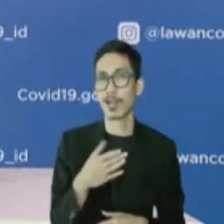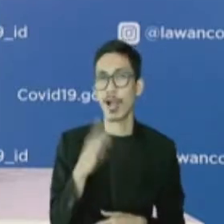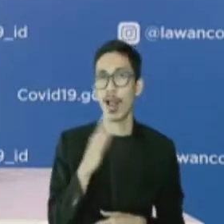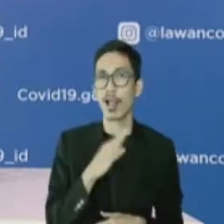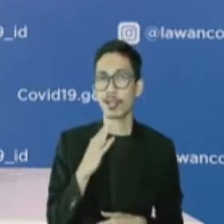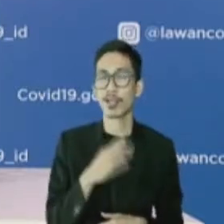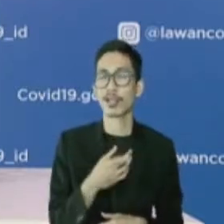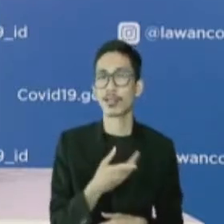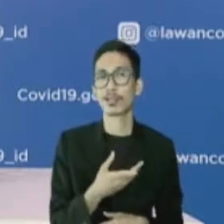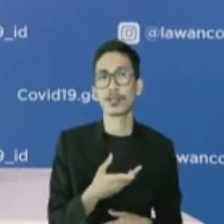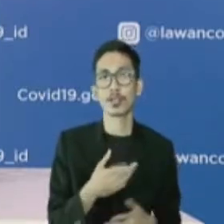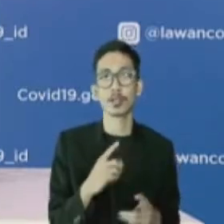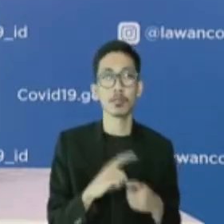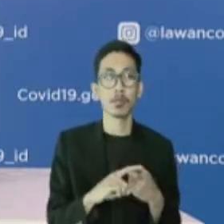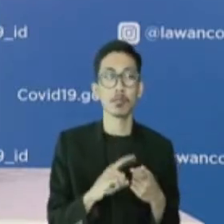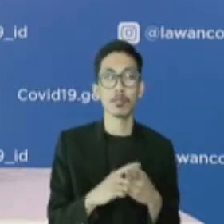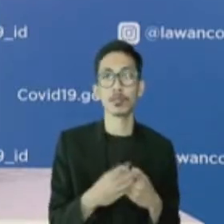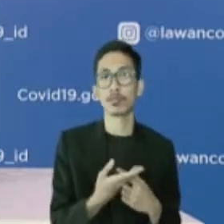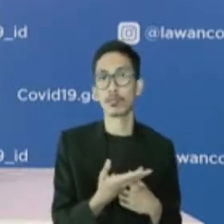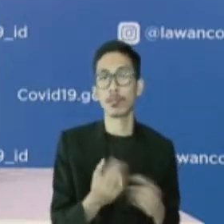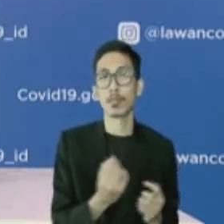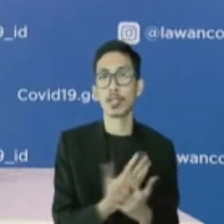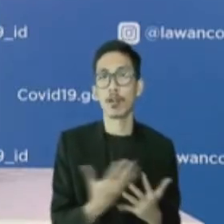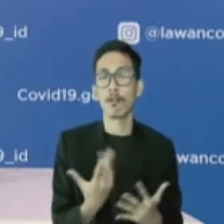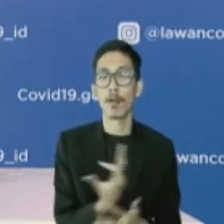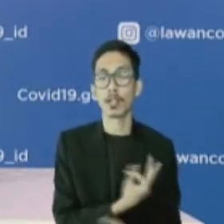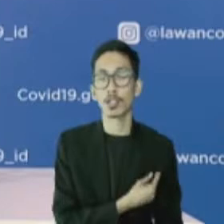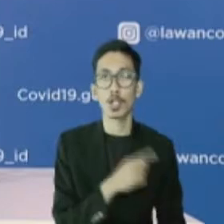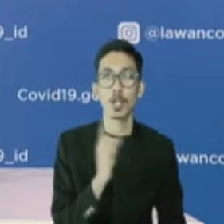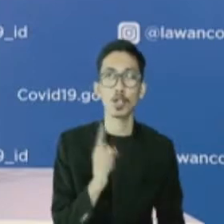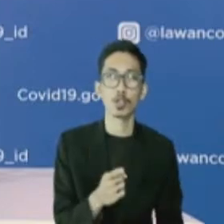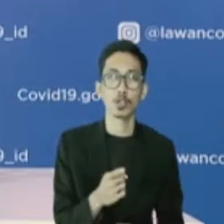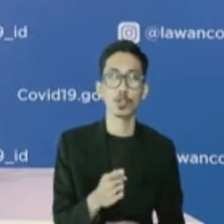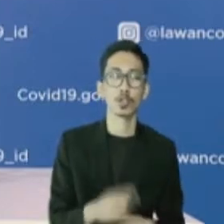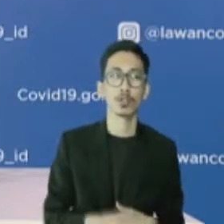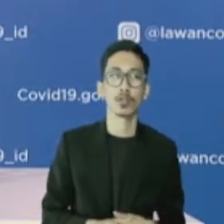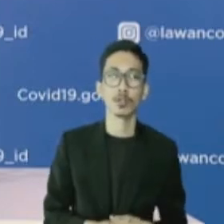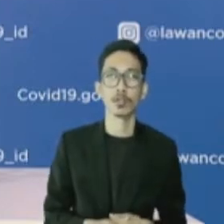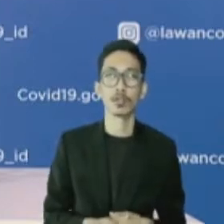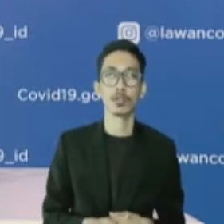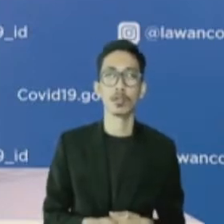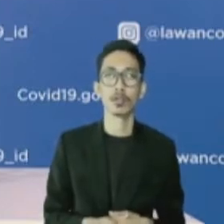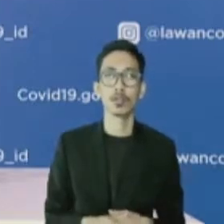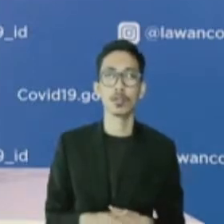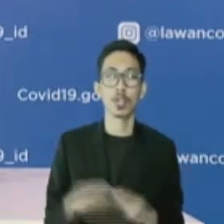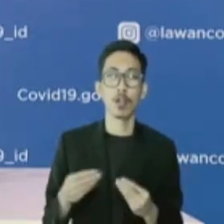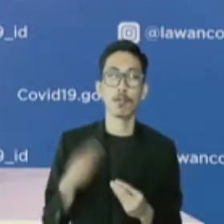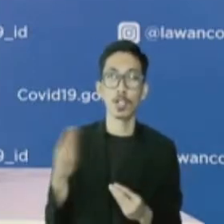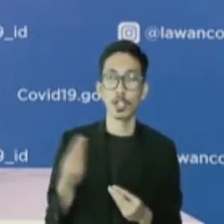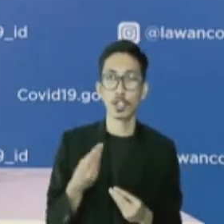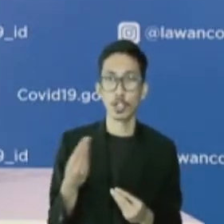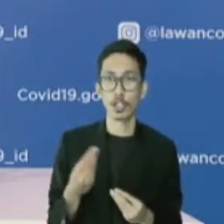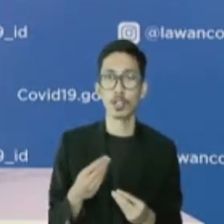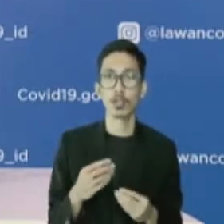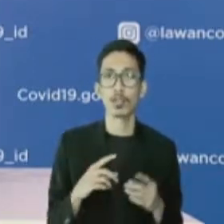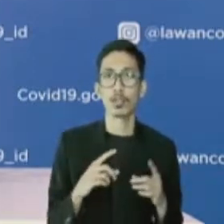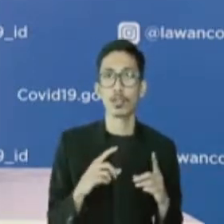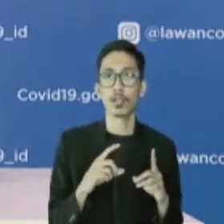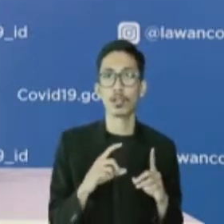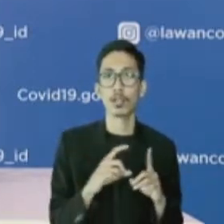Ministry of Home Affairs currently carry out seroprevalence during September to November